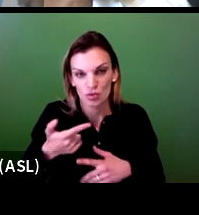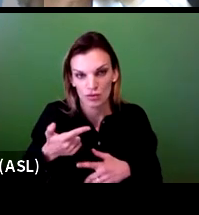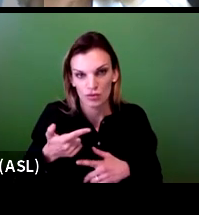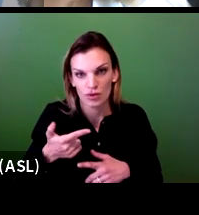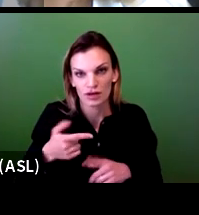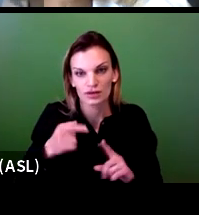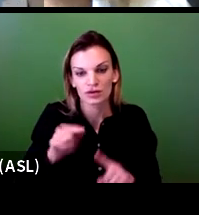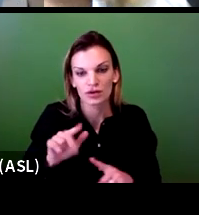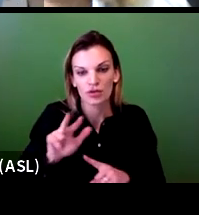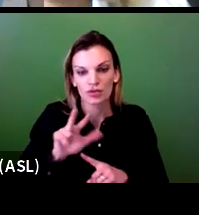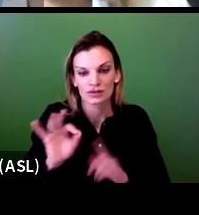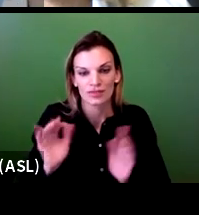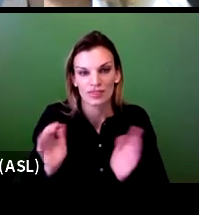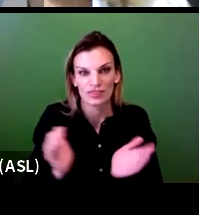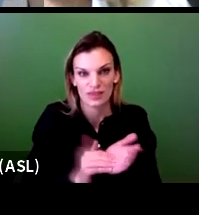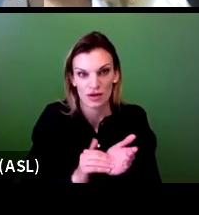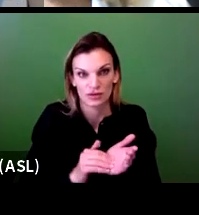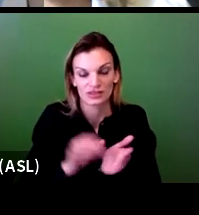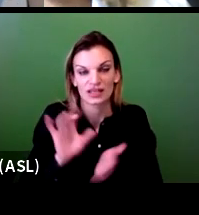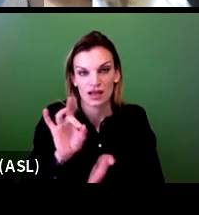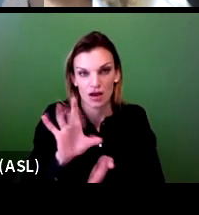is